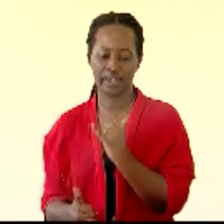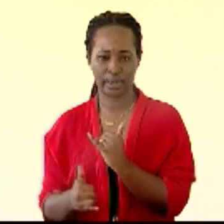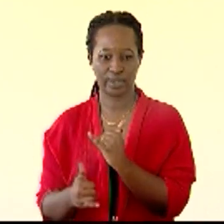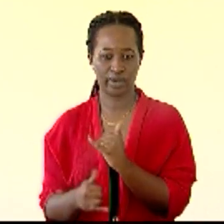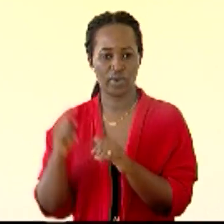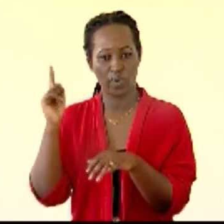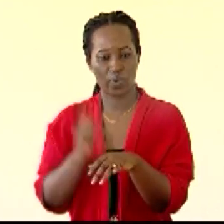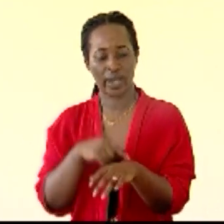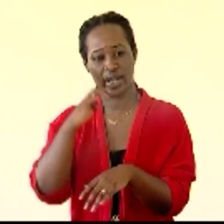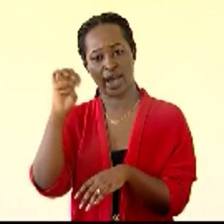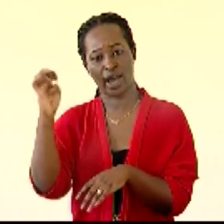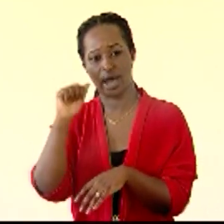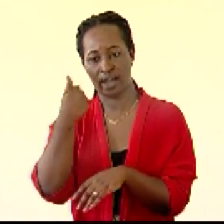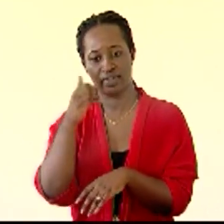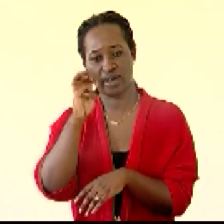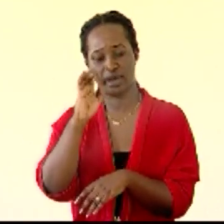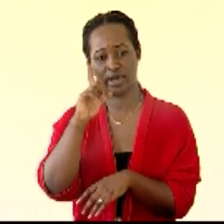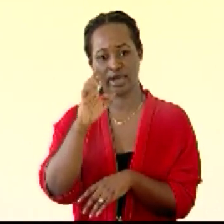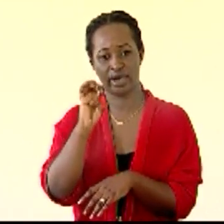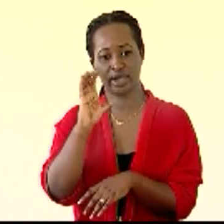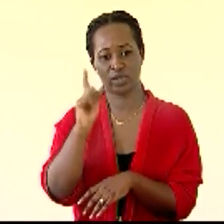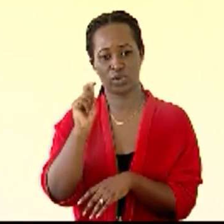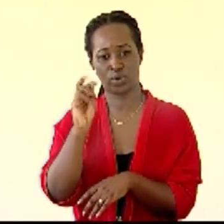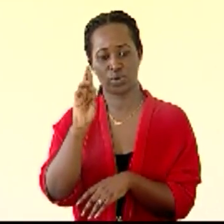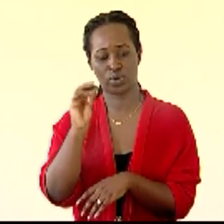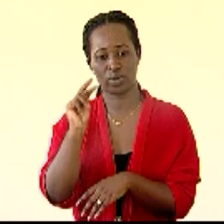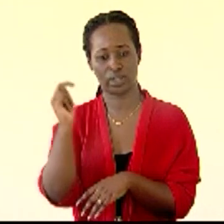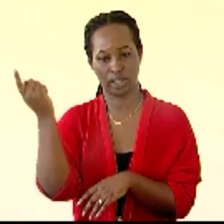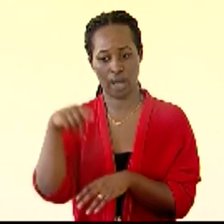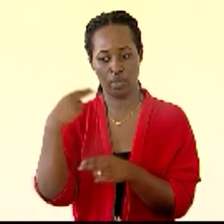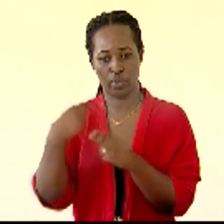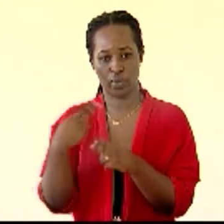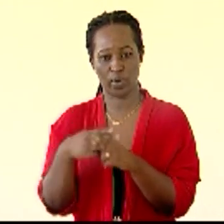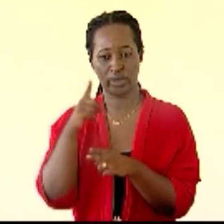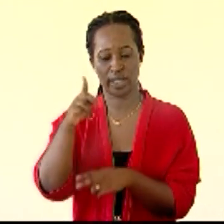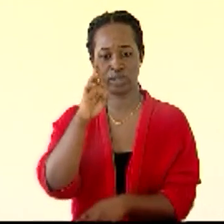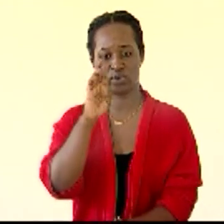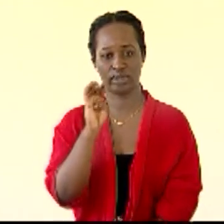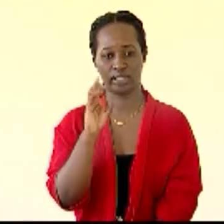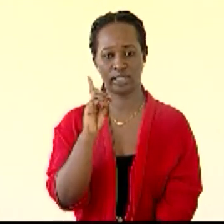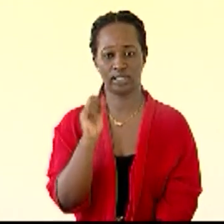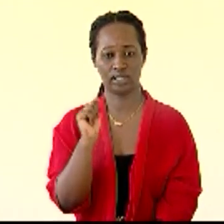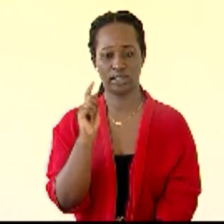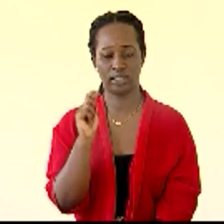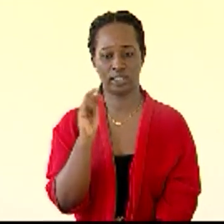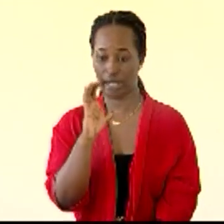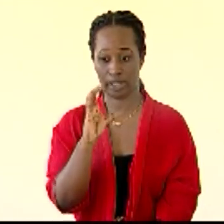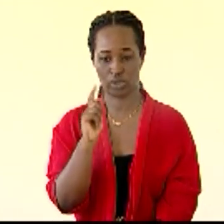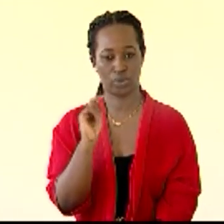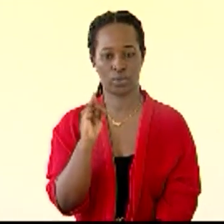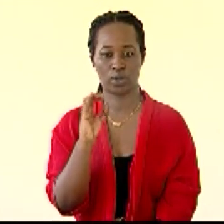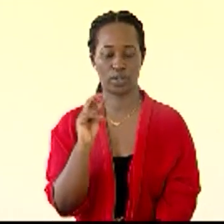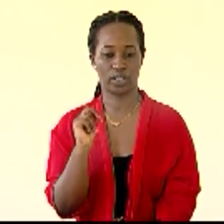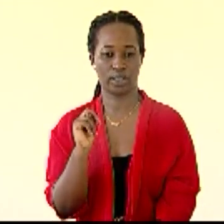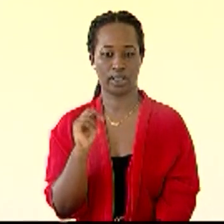add electrons to a compound, we call that reduction. So what does this mean? Electrons are released, passed on to